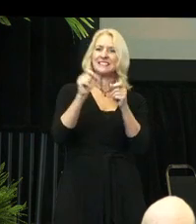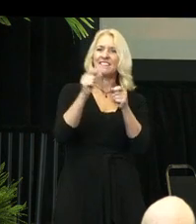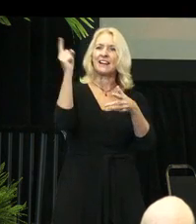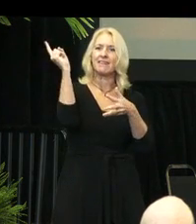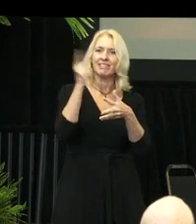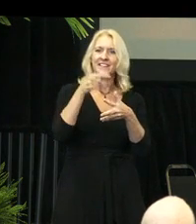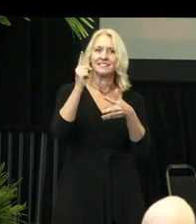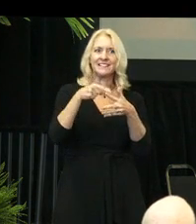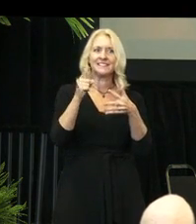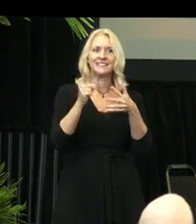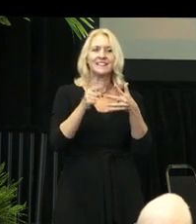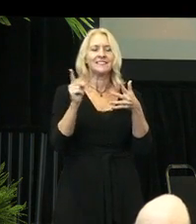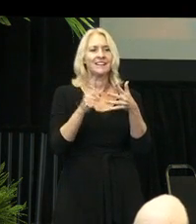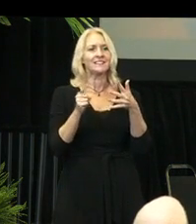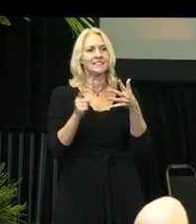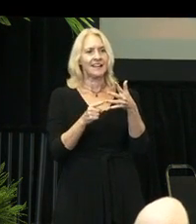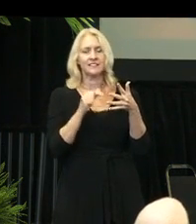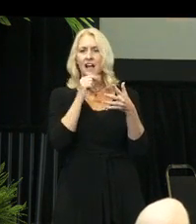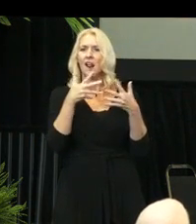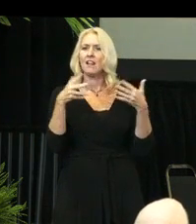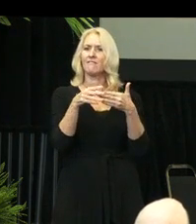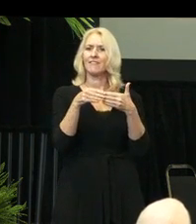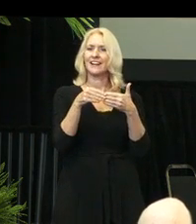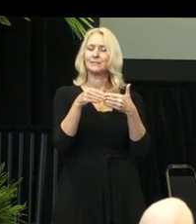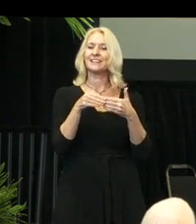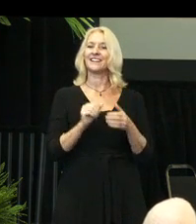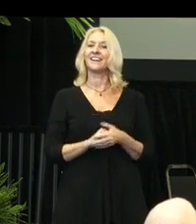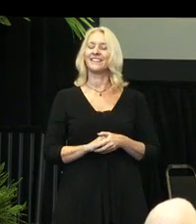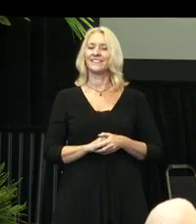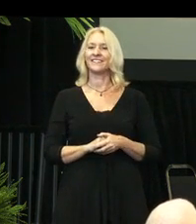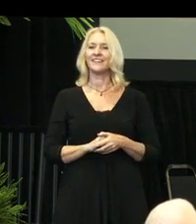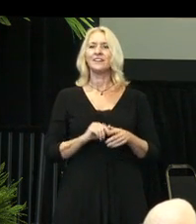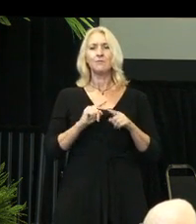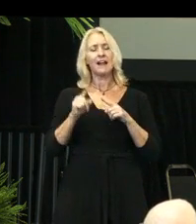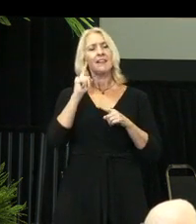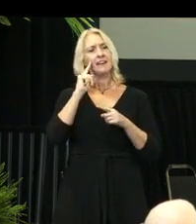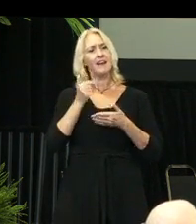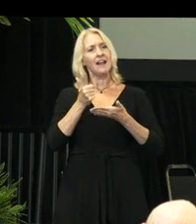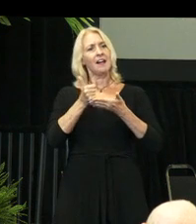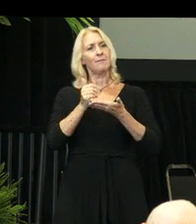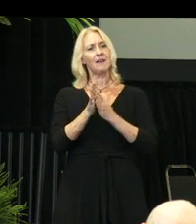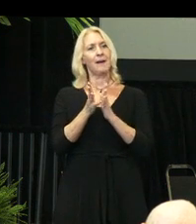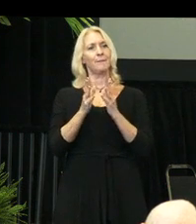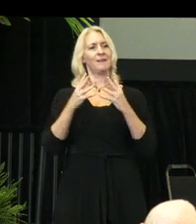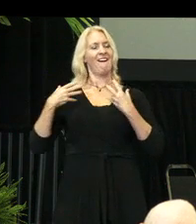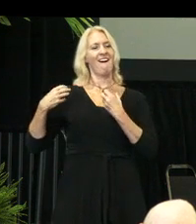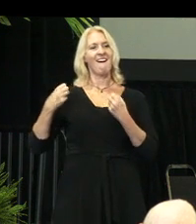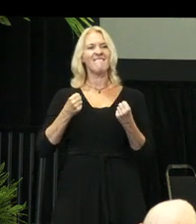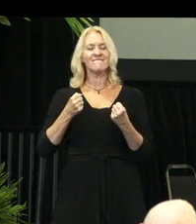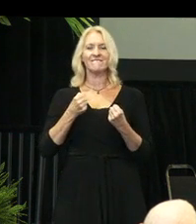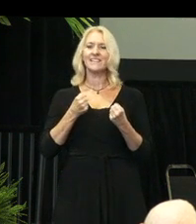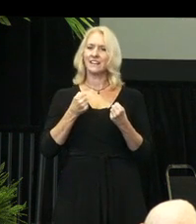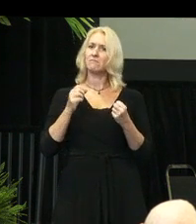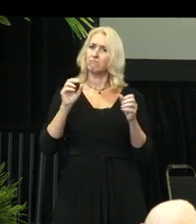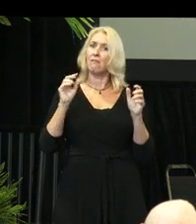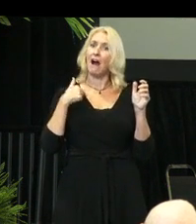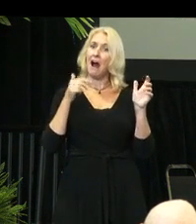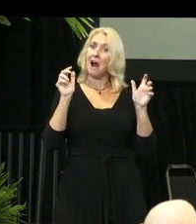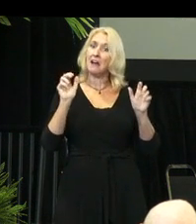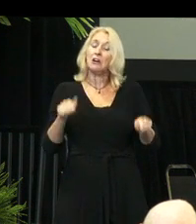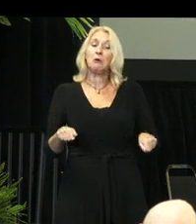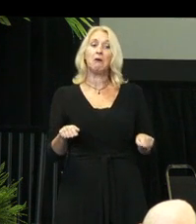and structured like this, and you don't have a lot of wiggle room. I think it gave me a lot of confidence in myself to know that I could